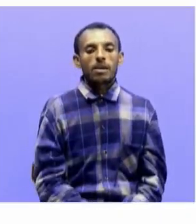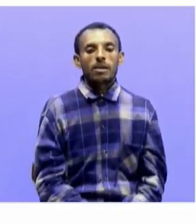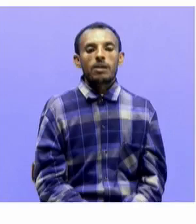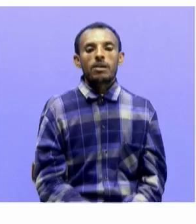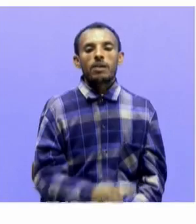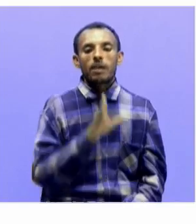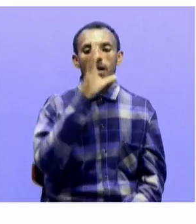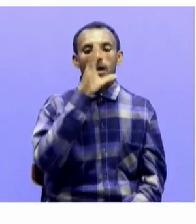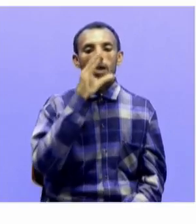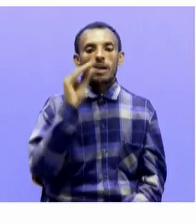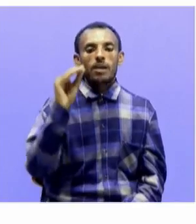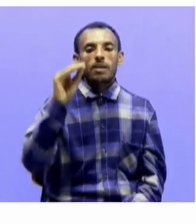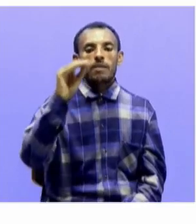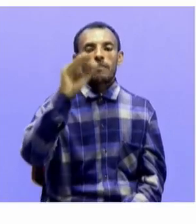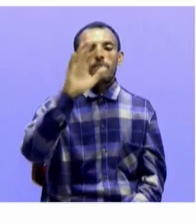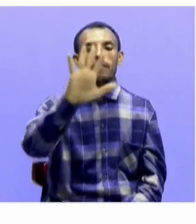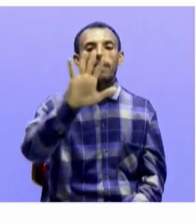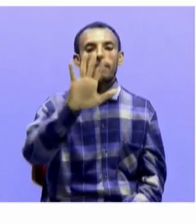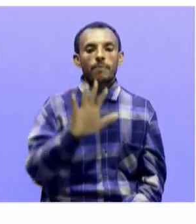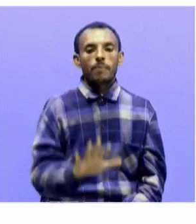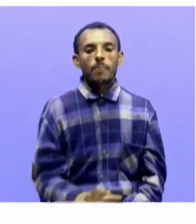and 5.